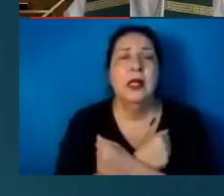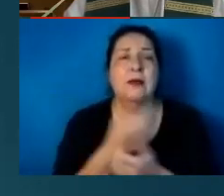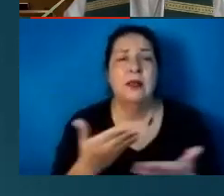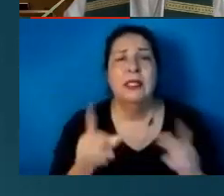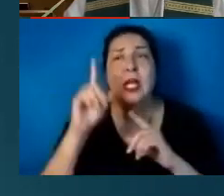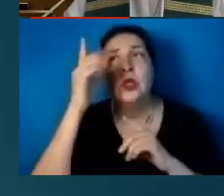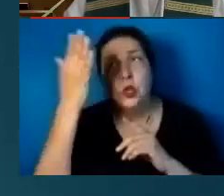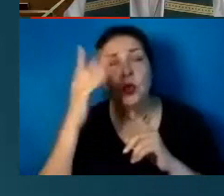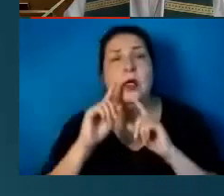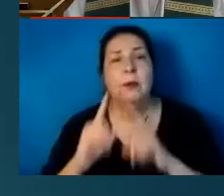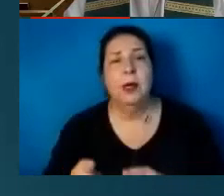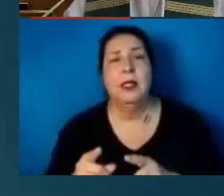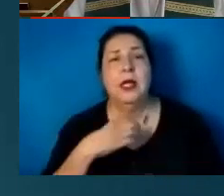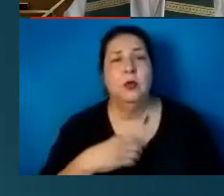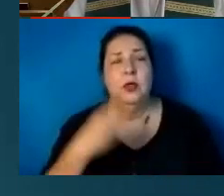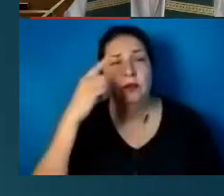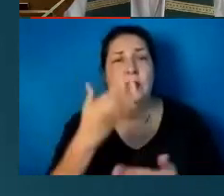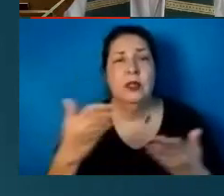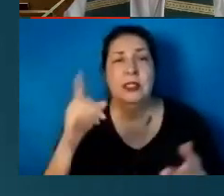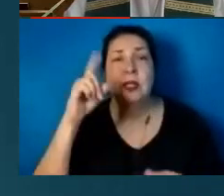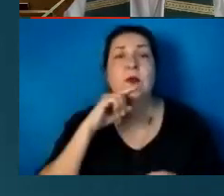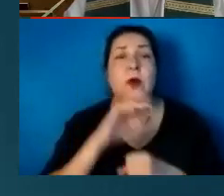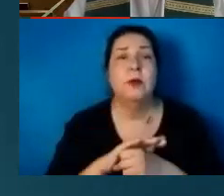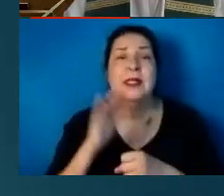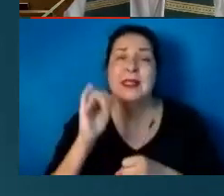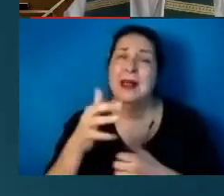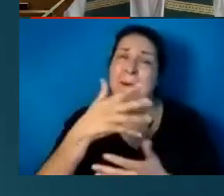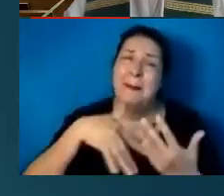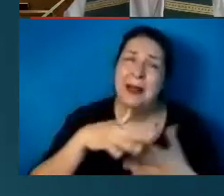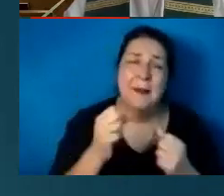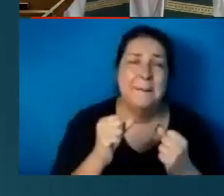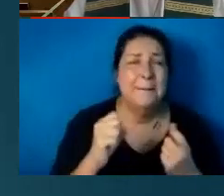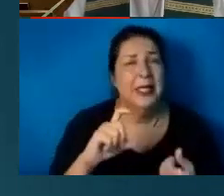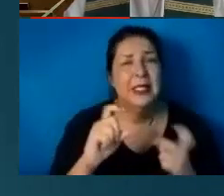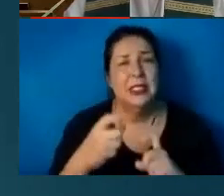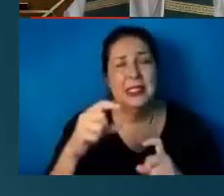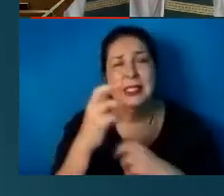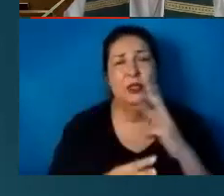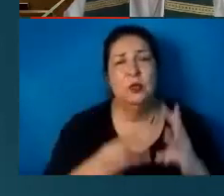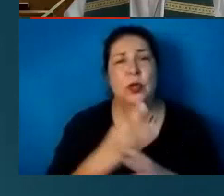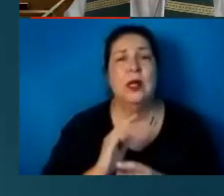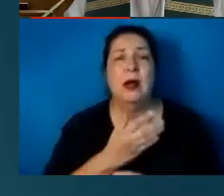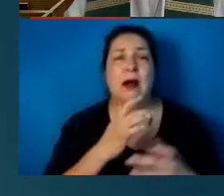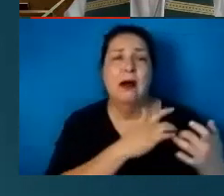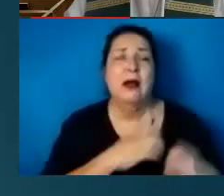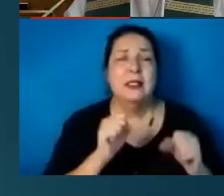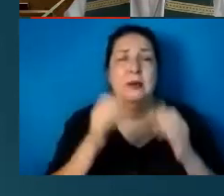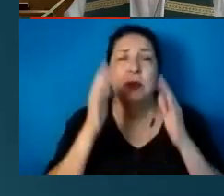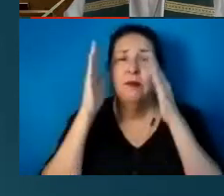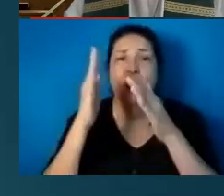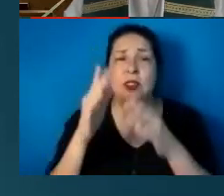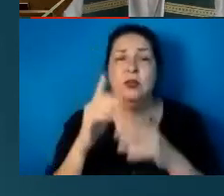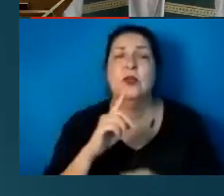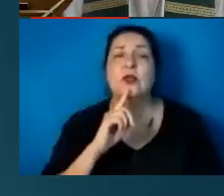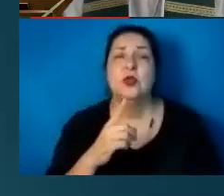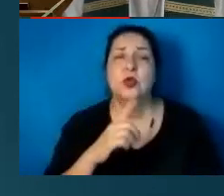commanded and desire what you promise, that among the many changes of this world, our hearts may be fixed where true joys